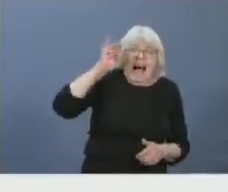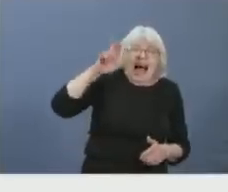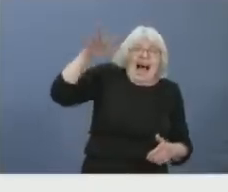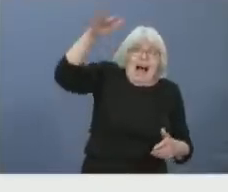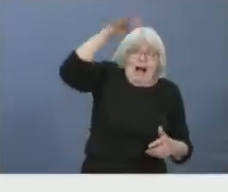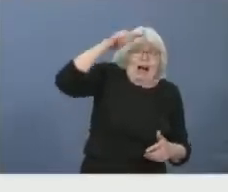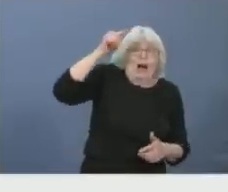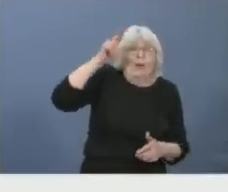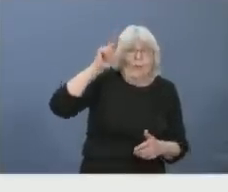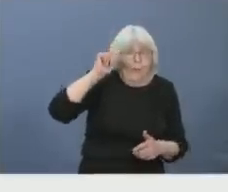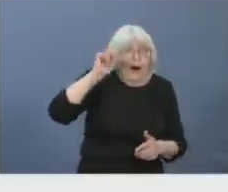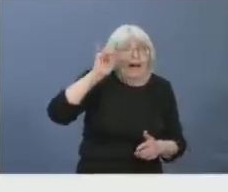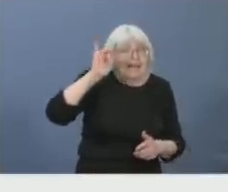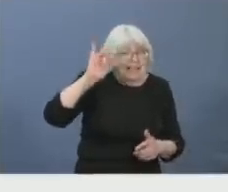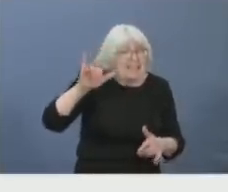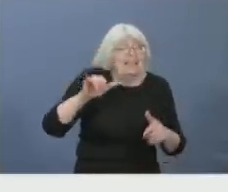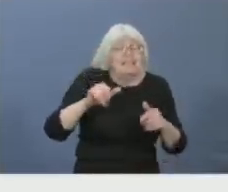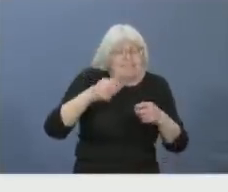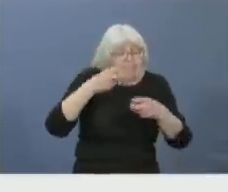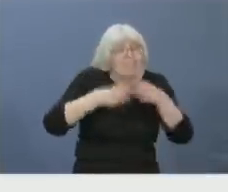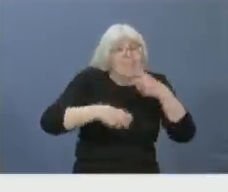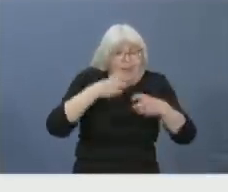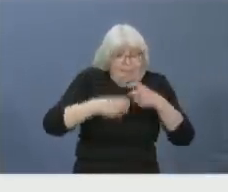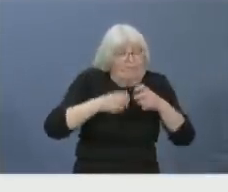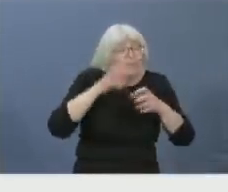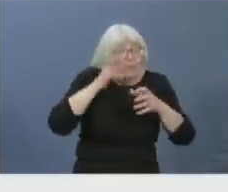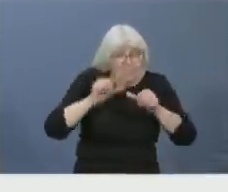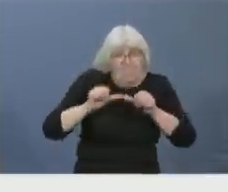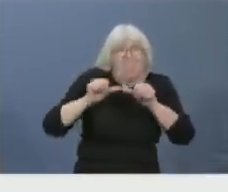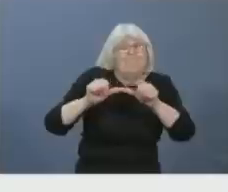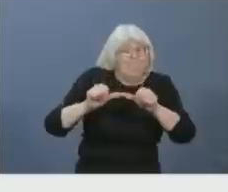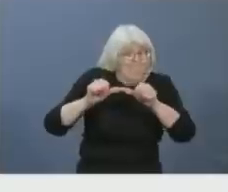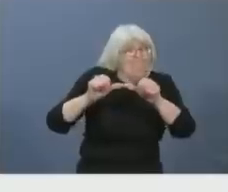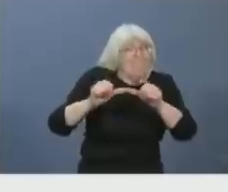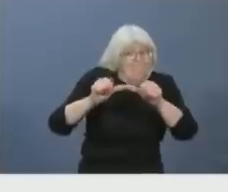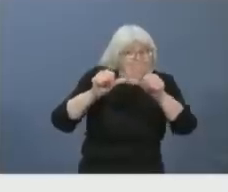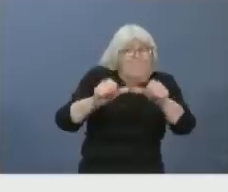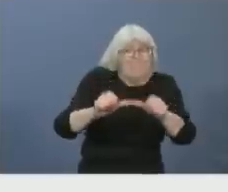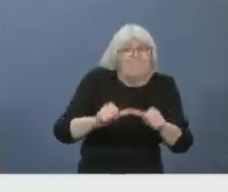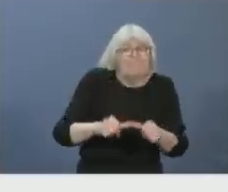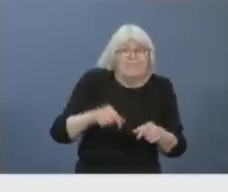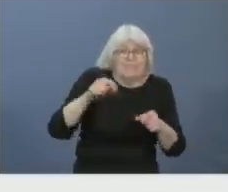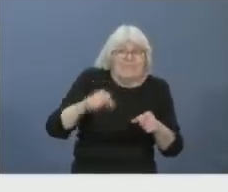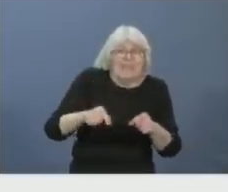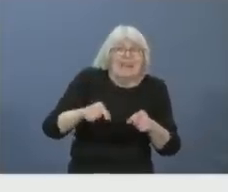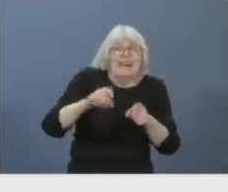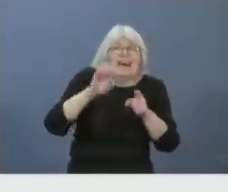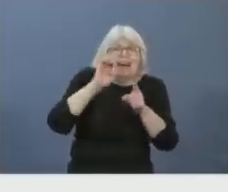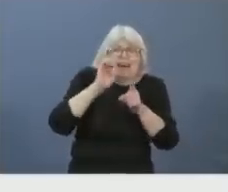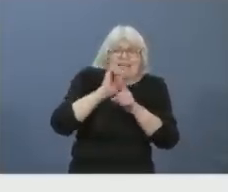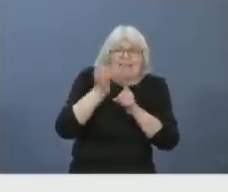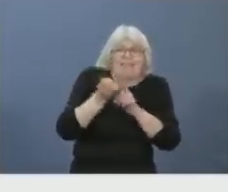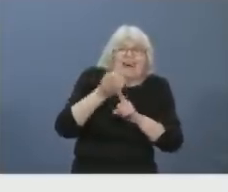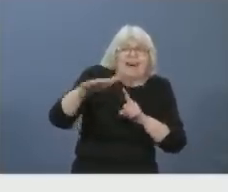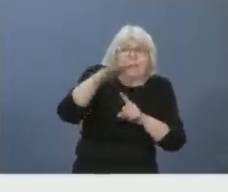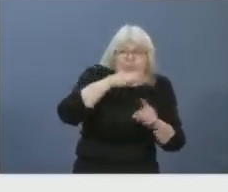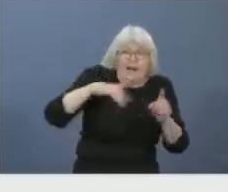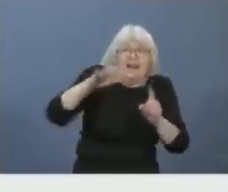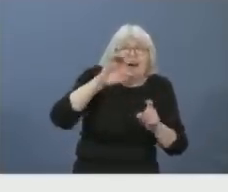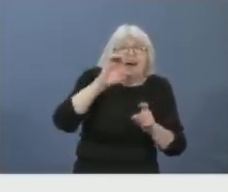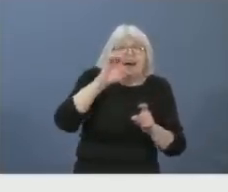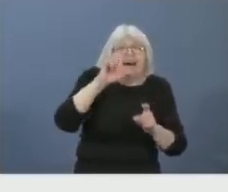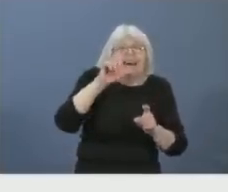ongoing one. We do have at Environment Climate Change Canada, some special air quality statements